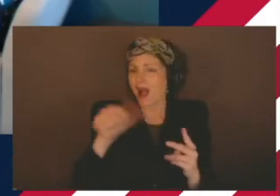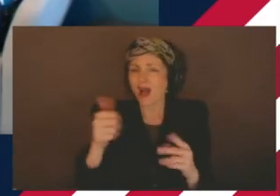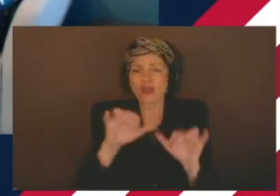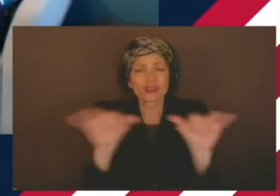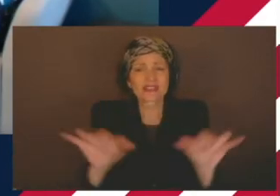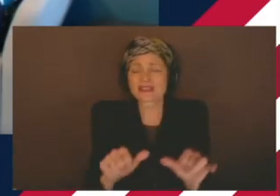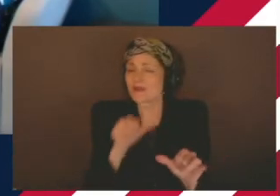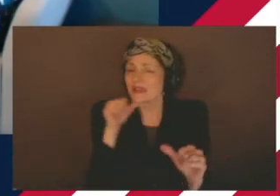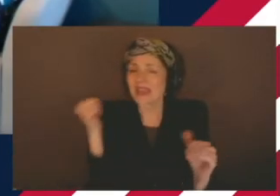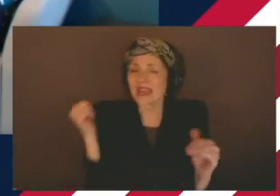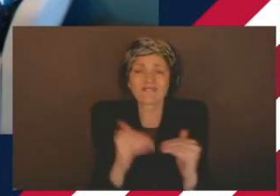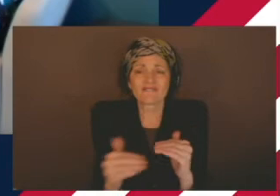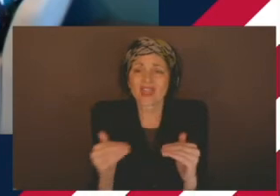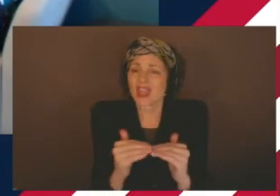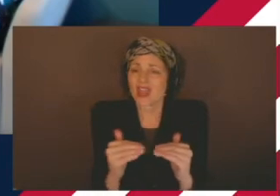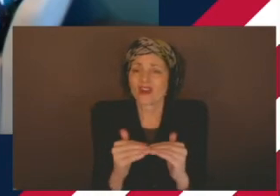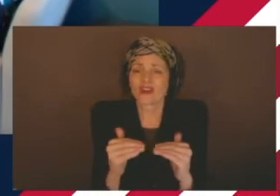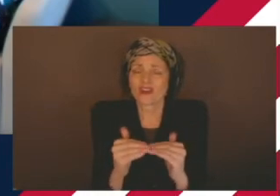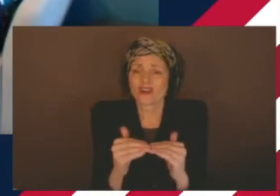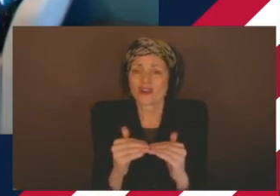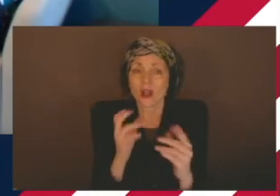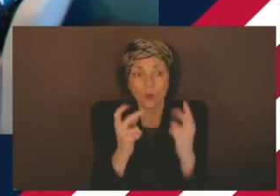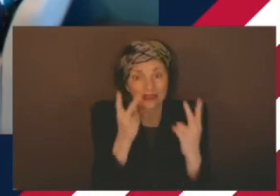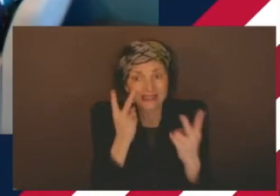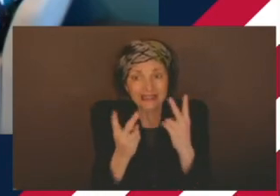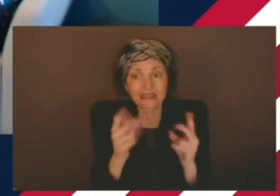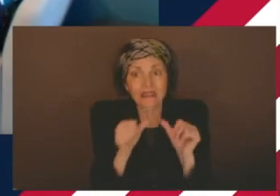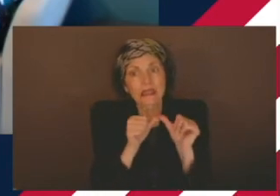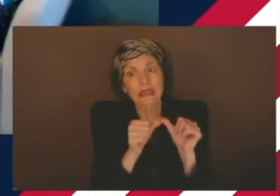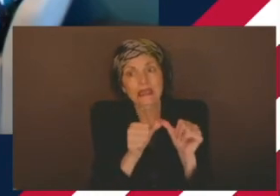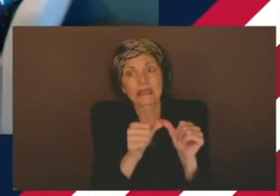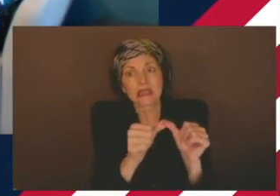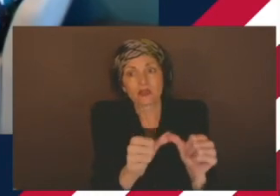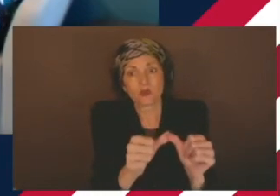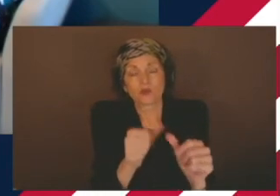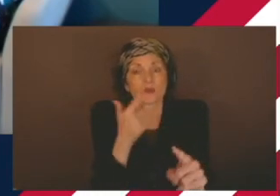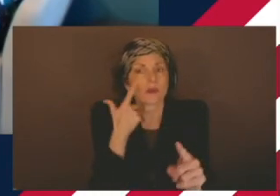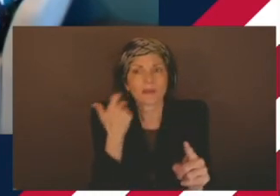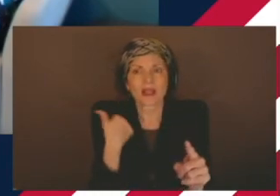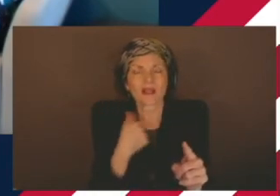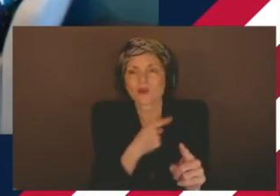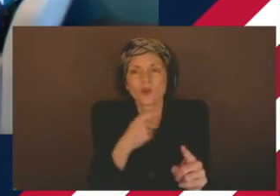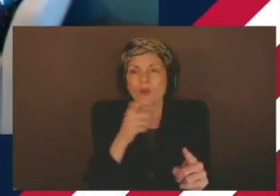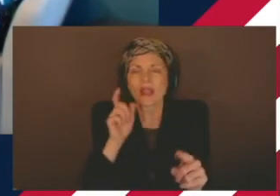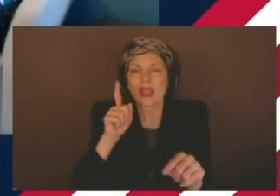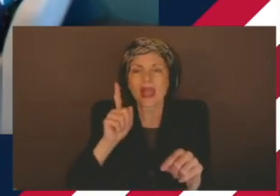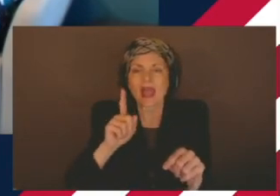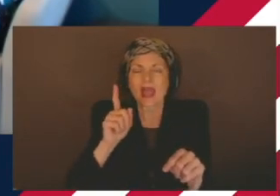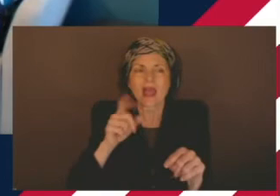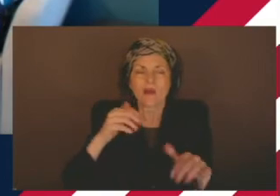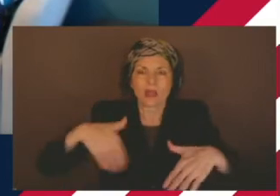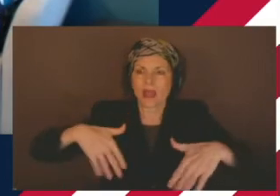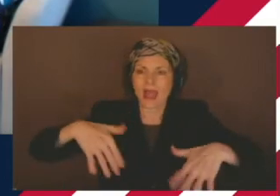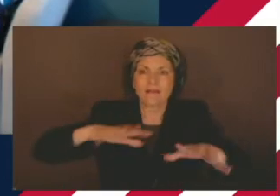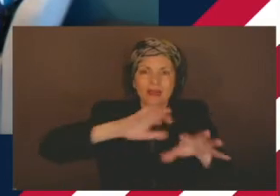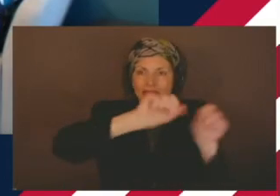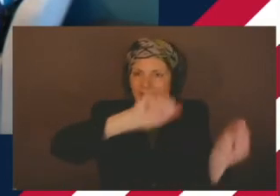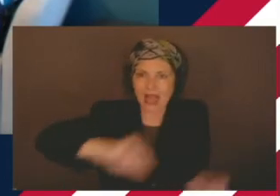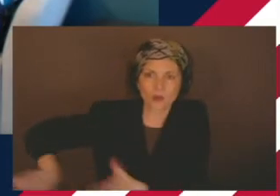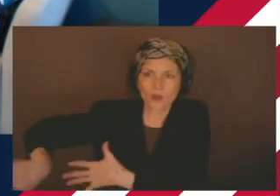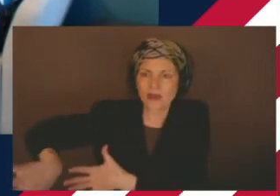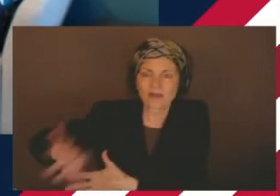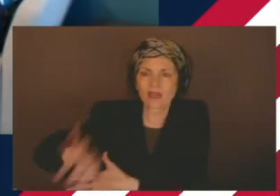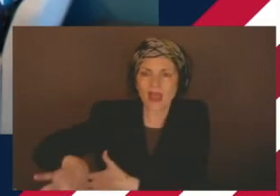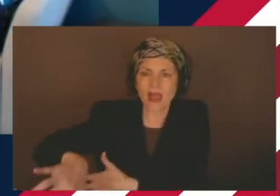see disparities and discrimination because we haven't dismantled these structures of inequality. We need